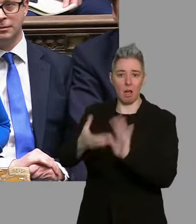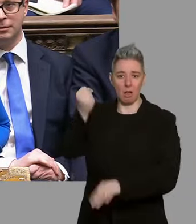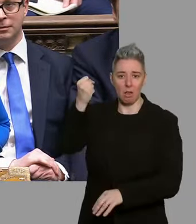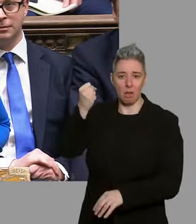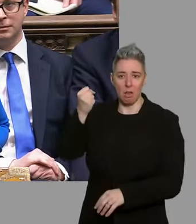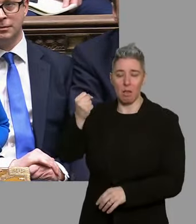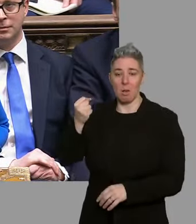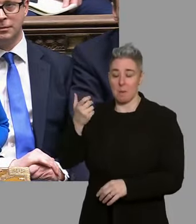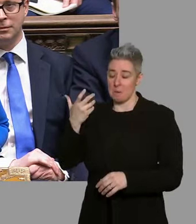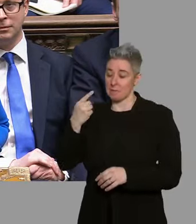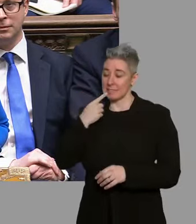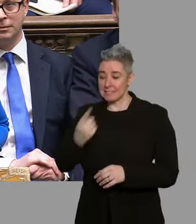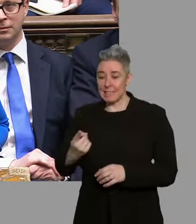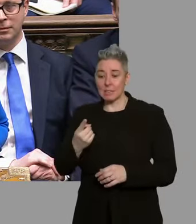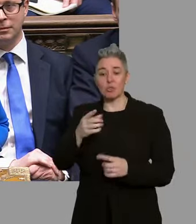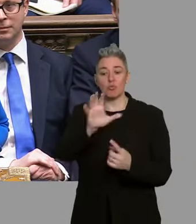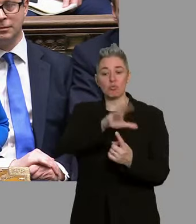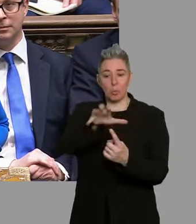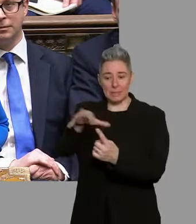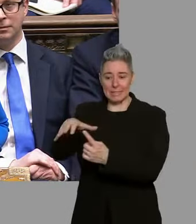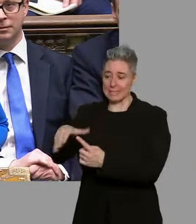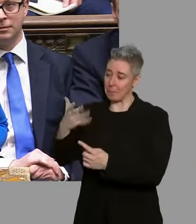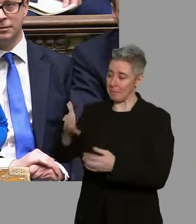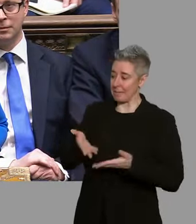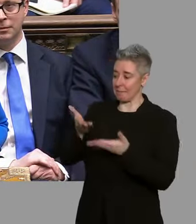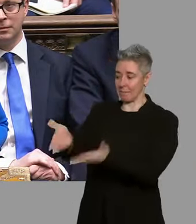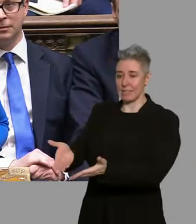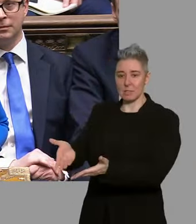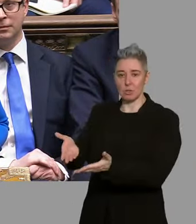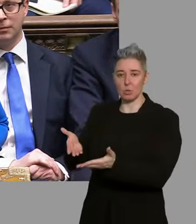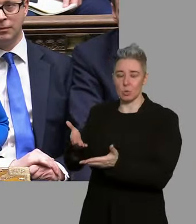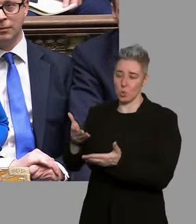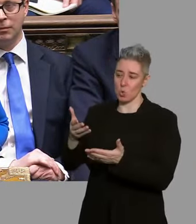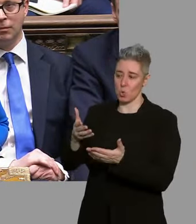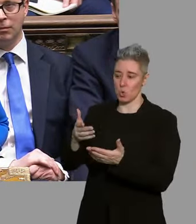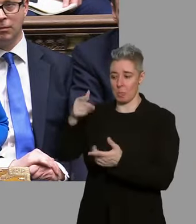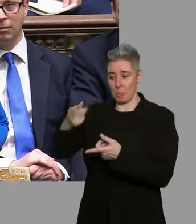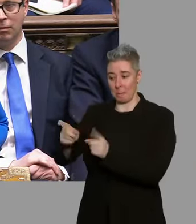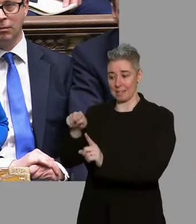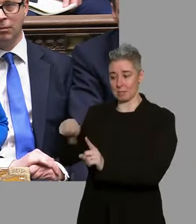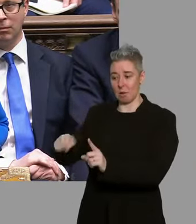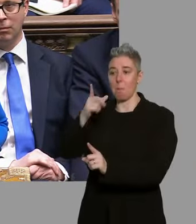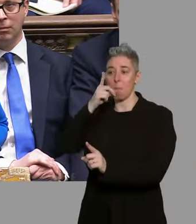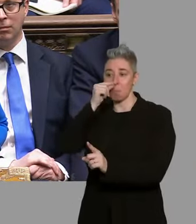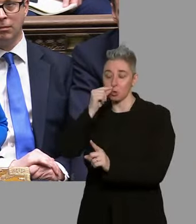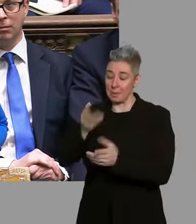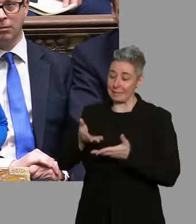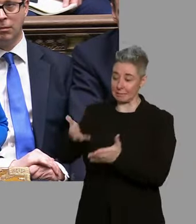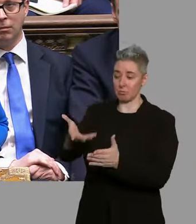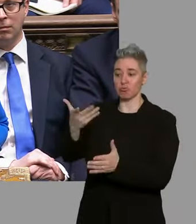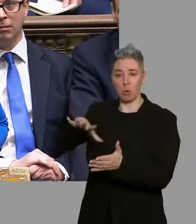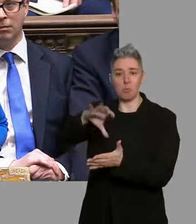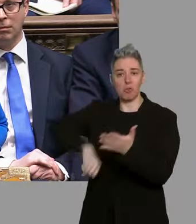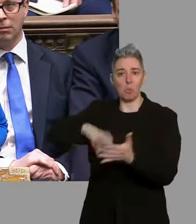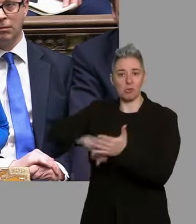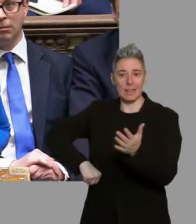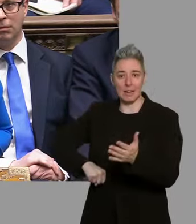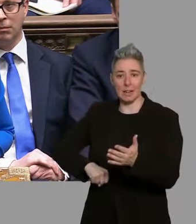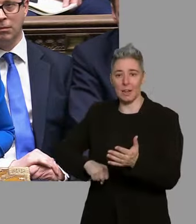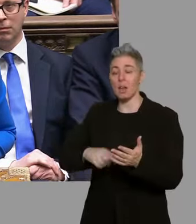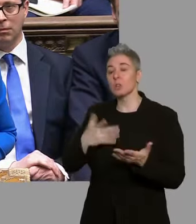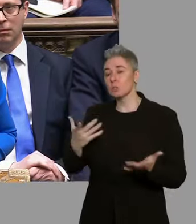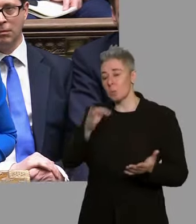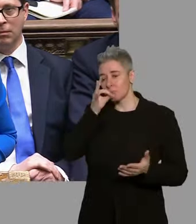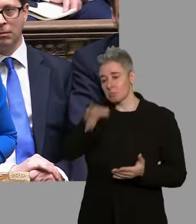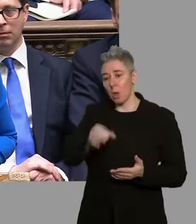robbery. So, will the Prime Minister offer Bangladesh the full support of our National Crime Agency in ensuring that